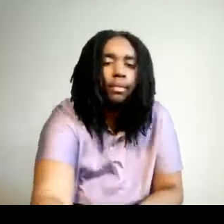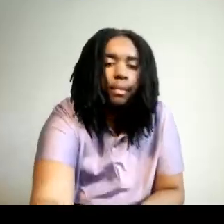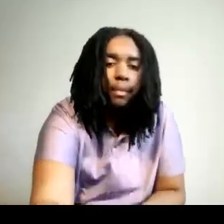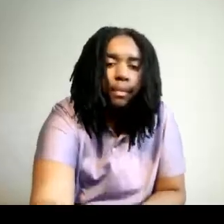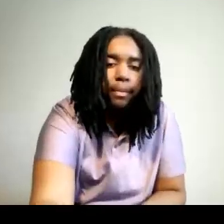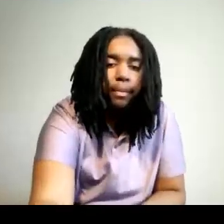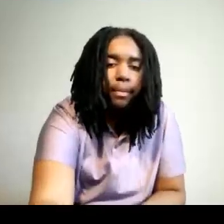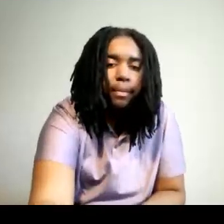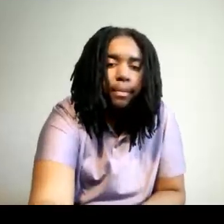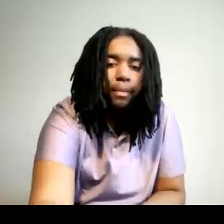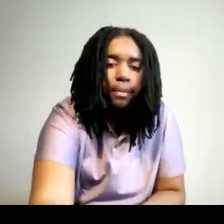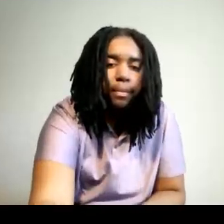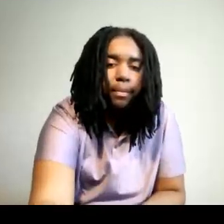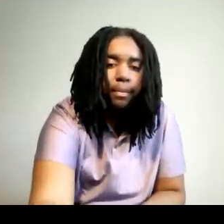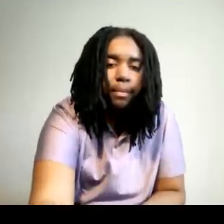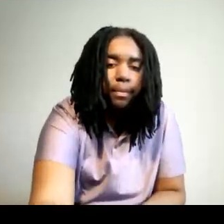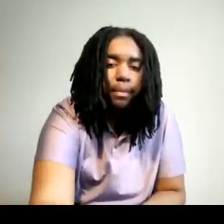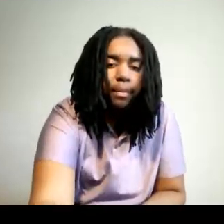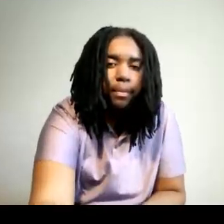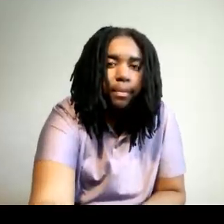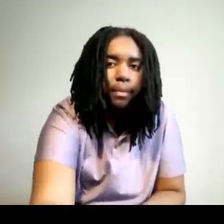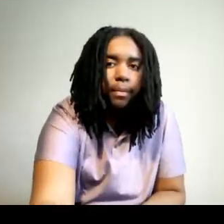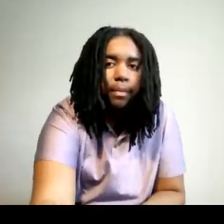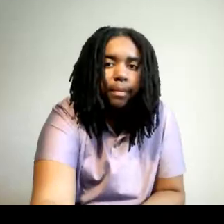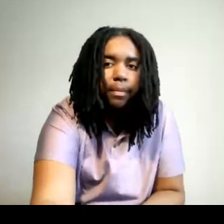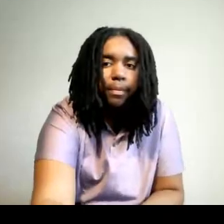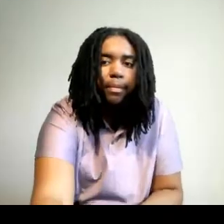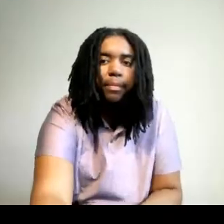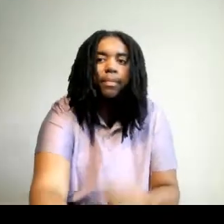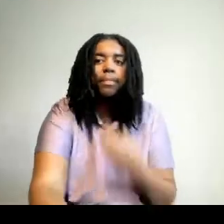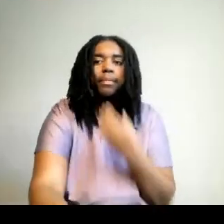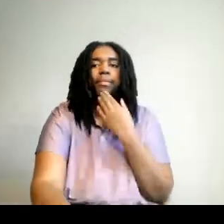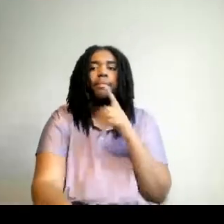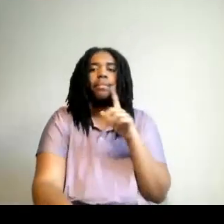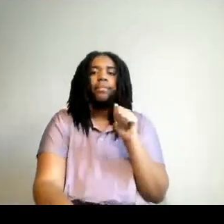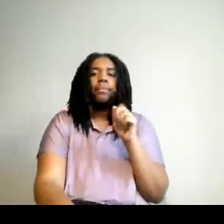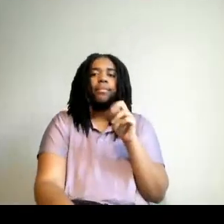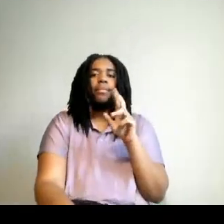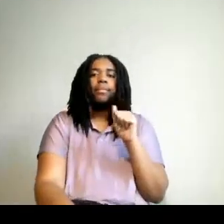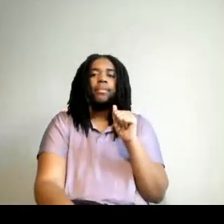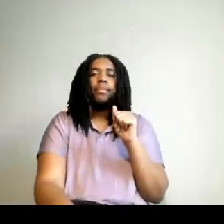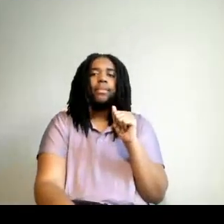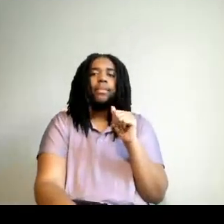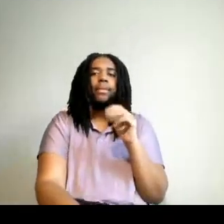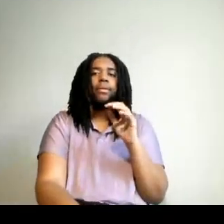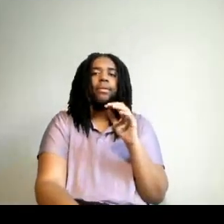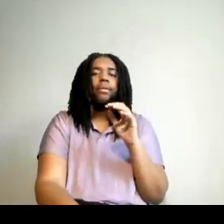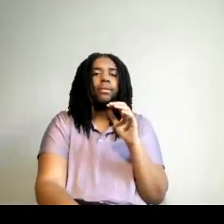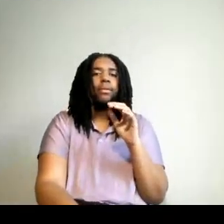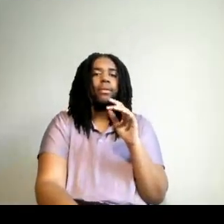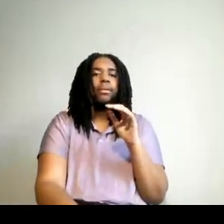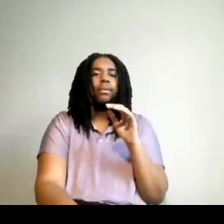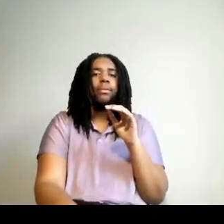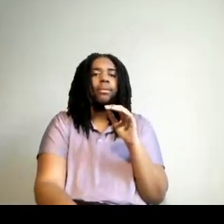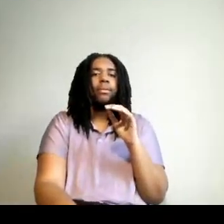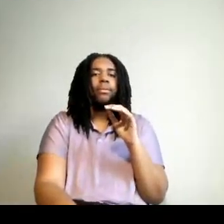and refined them. Thanks, Laura. So once we generated these ideas, we went through kind of a